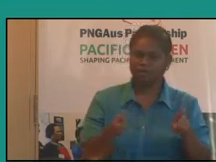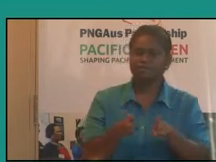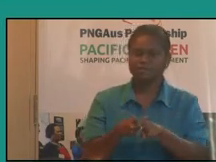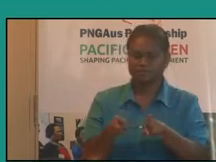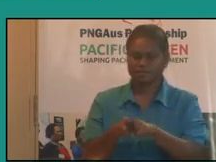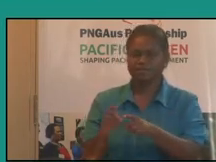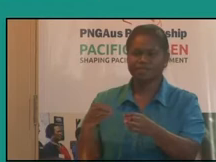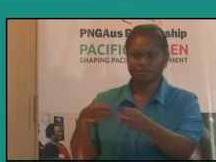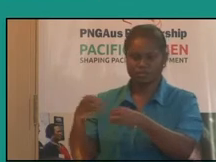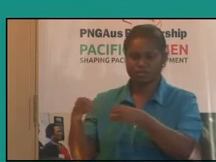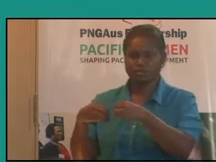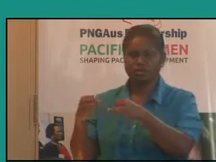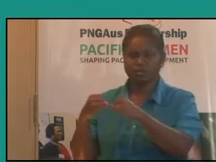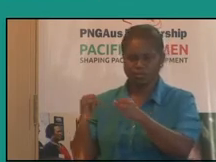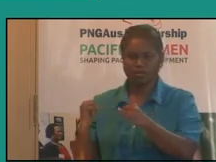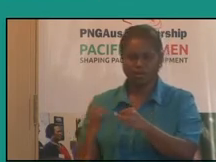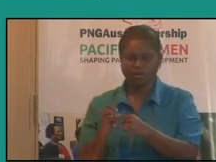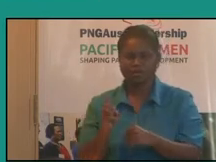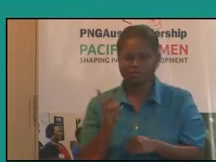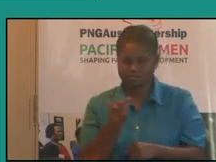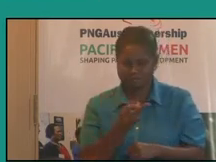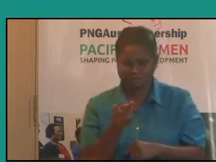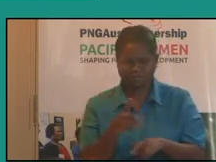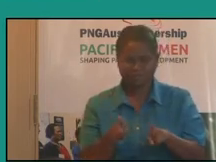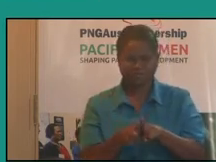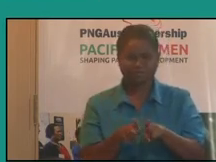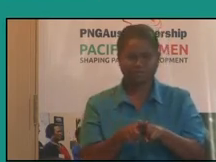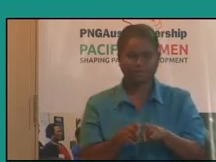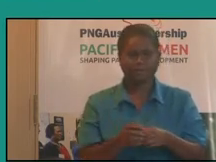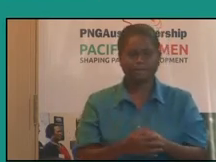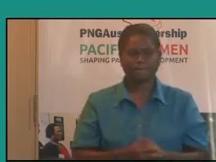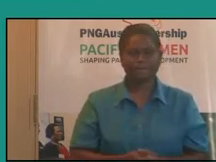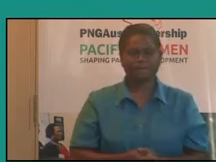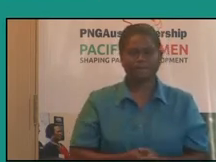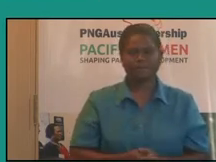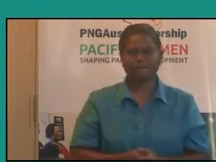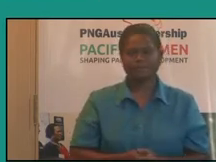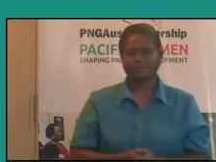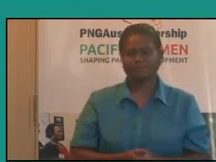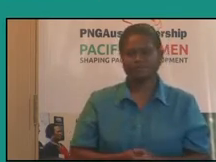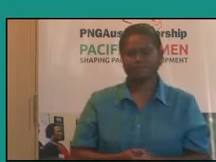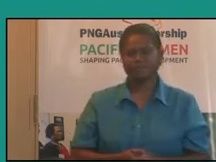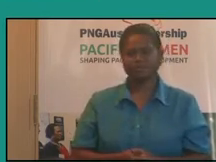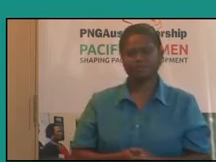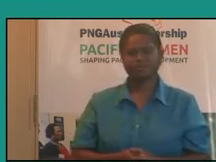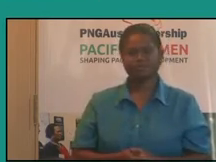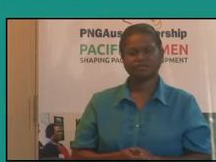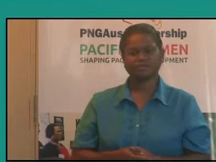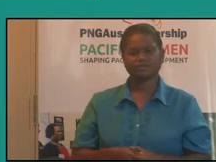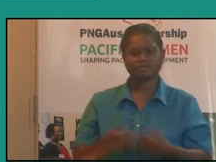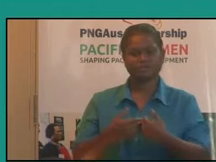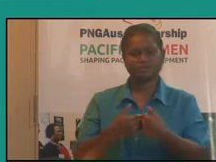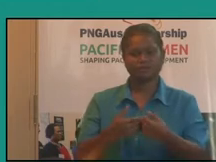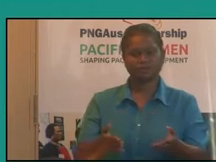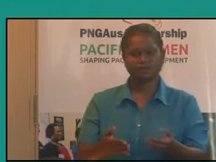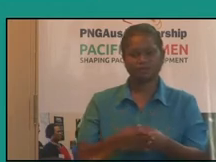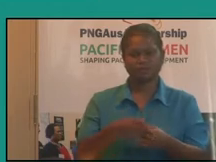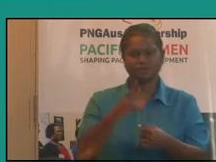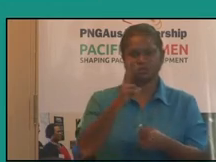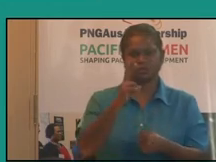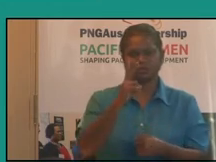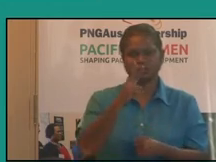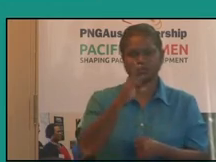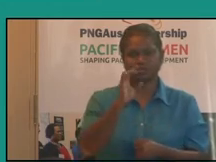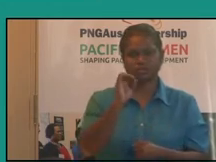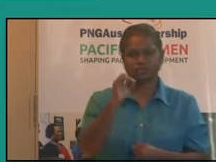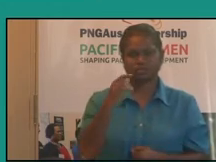facing here in Solomon Islands. So really our campaign started in 2007. And then it